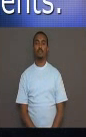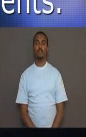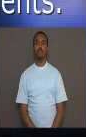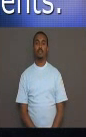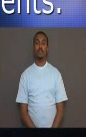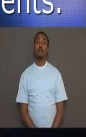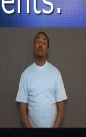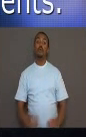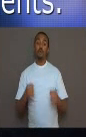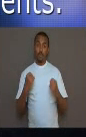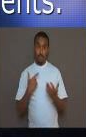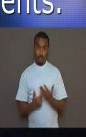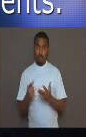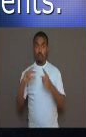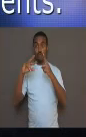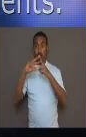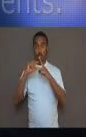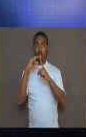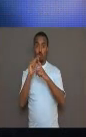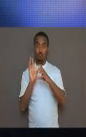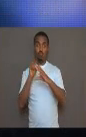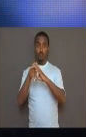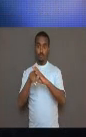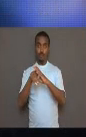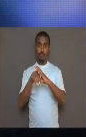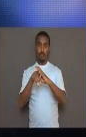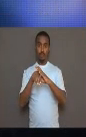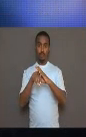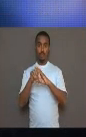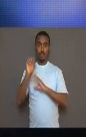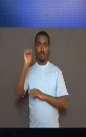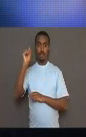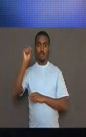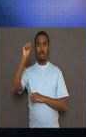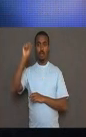Possible vocabulary words include astronaut,